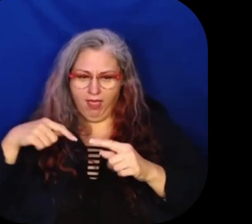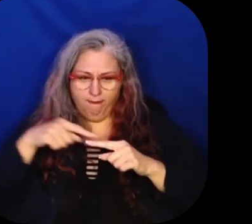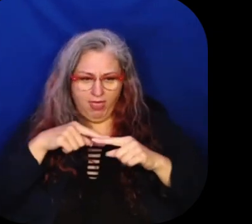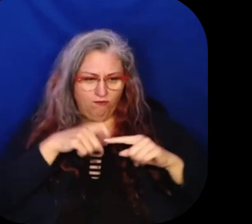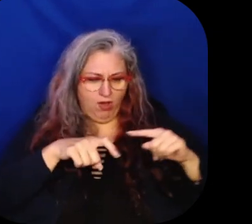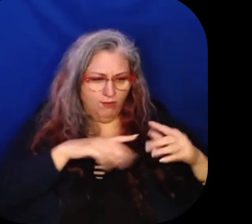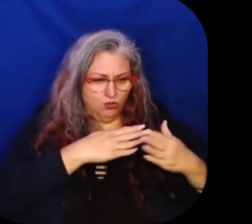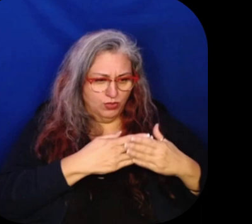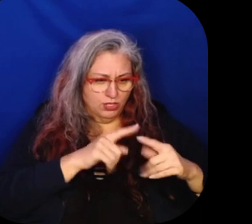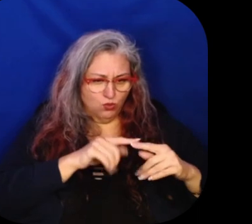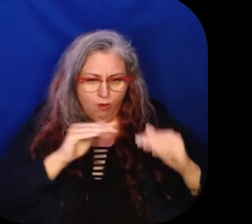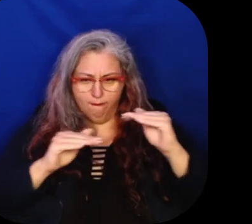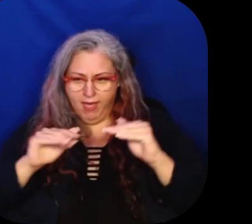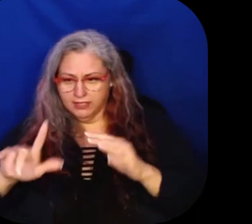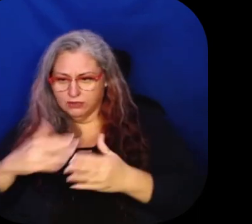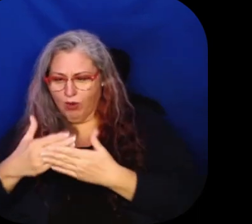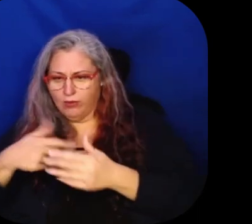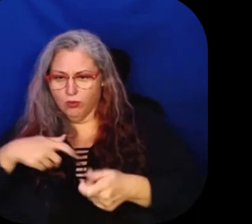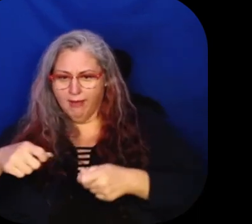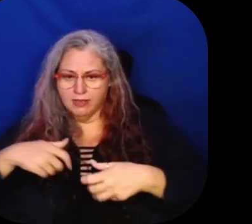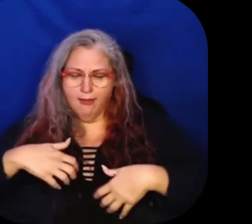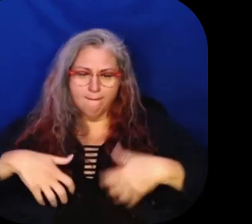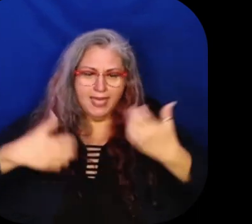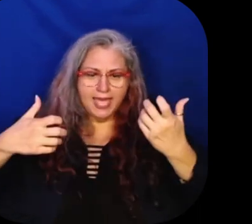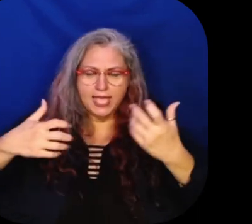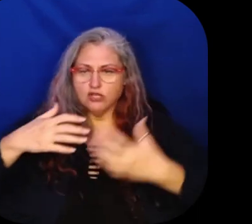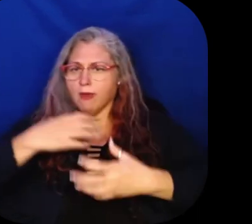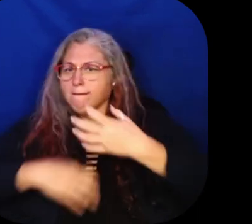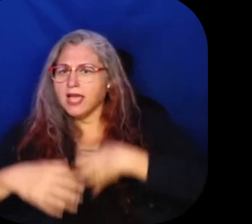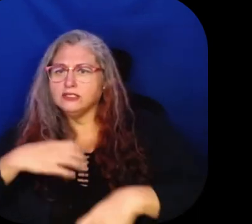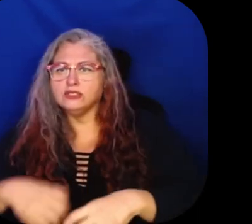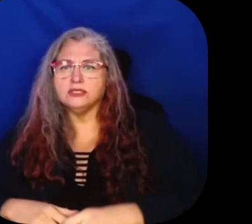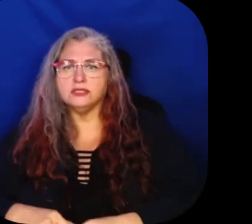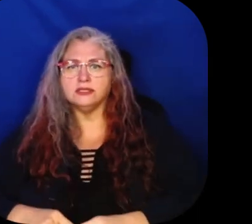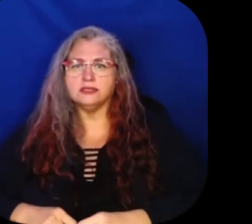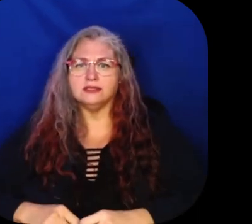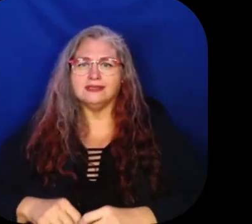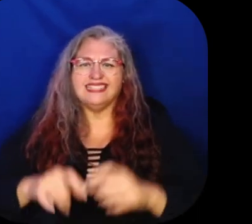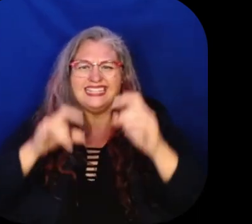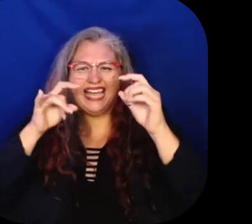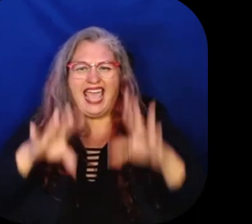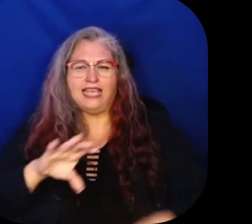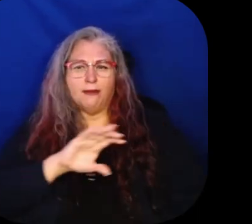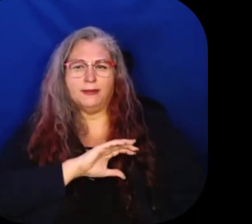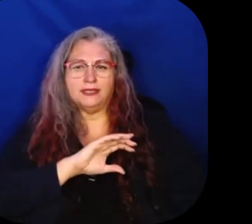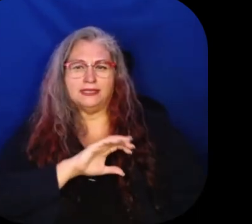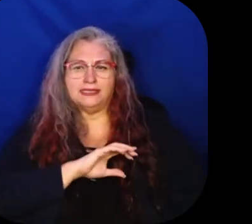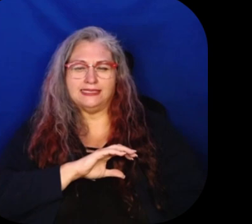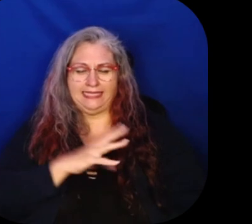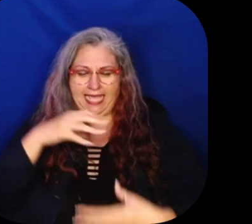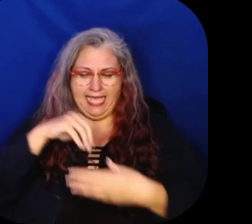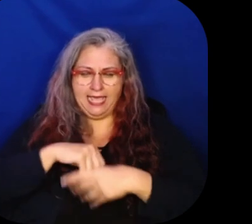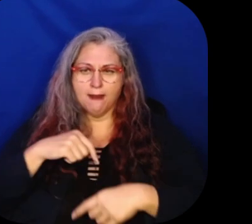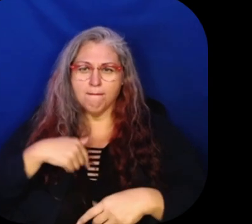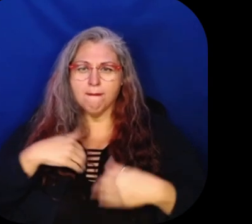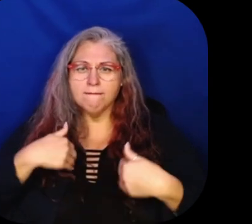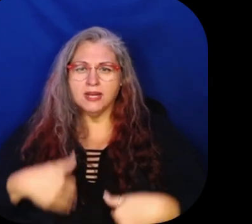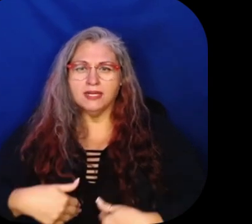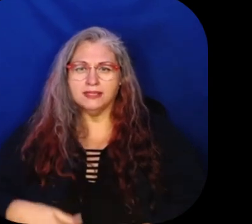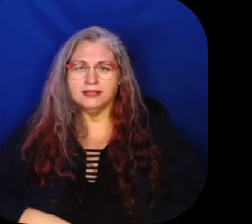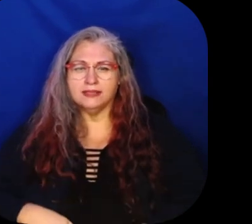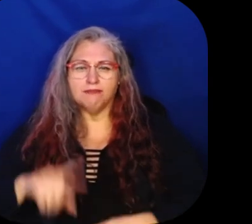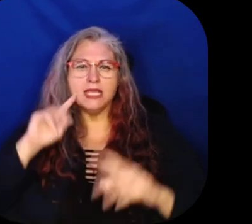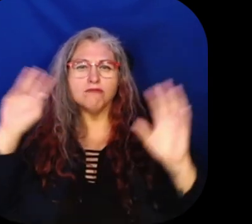balance my rage with my passion. I hate the police living inside me. It's like I